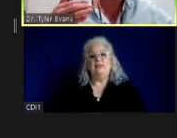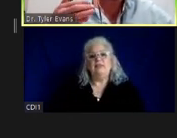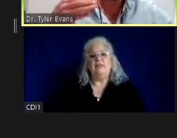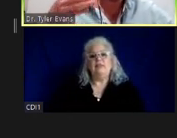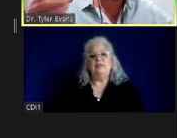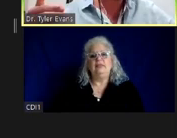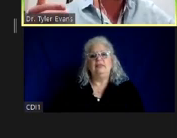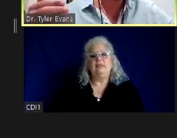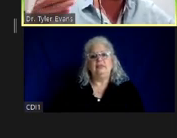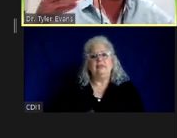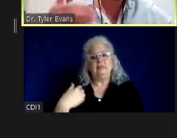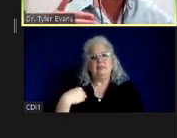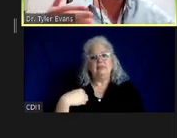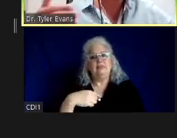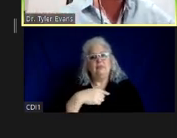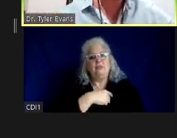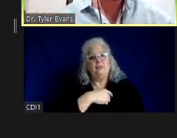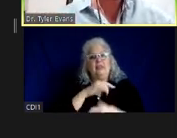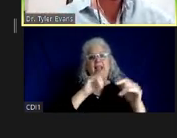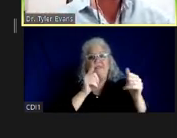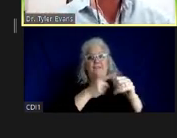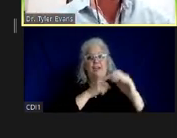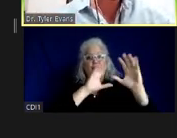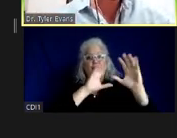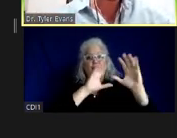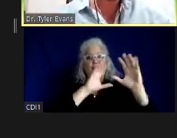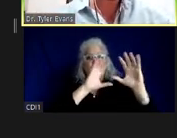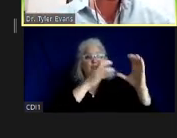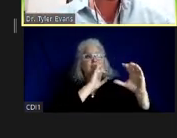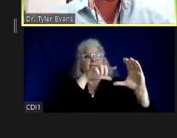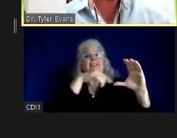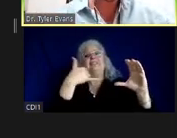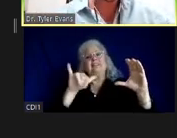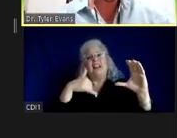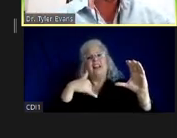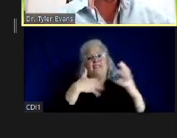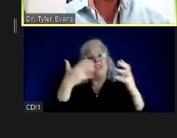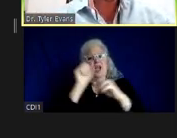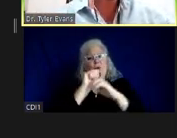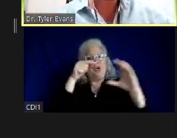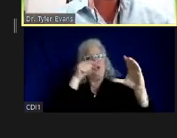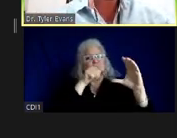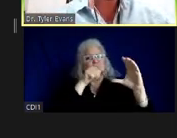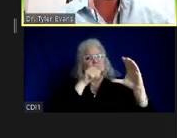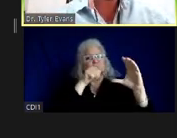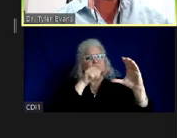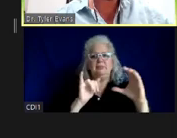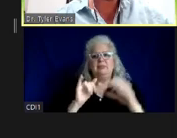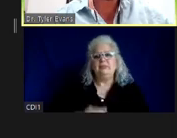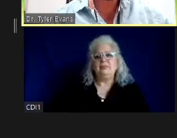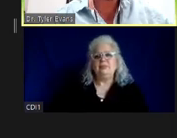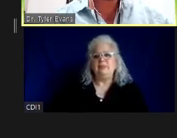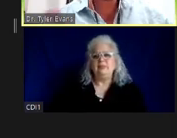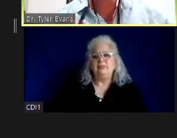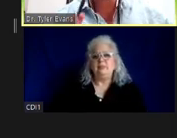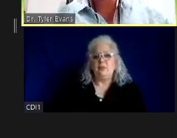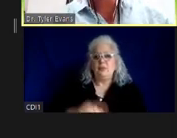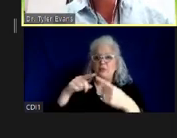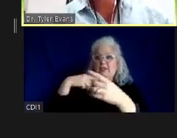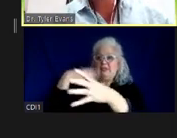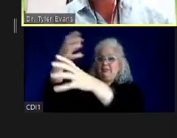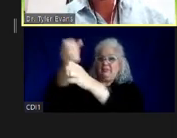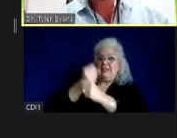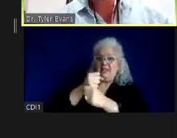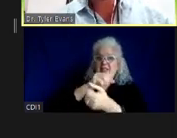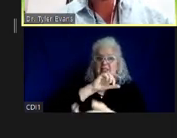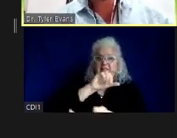our output is the result of how many doses that we're getting from the state. So we're moving quickly, but this